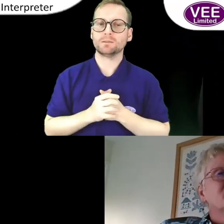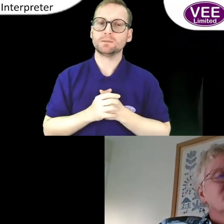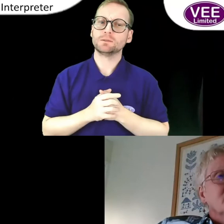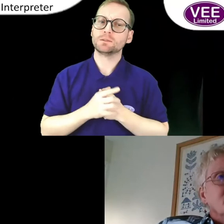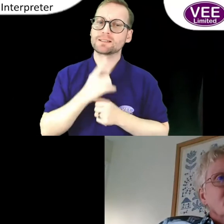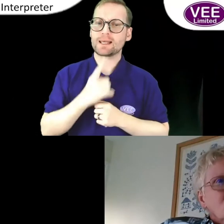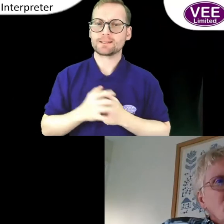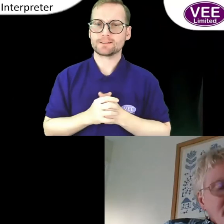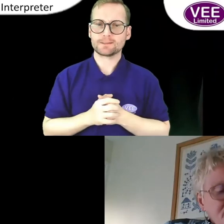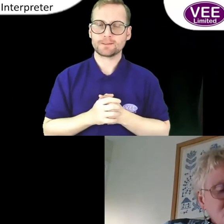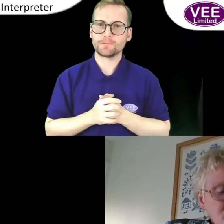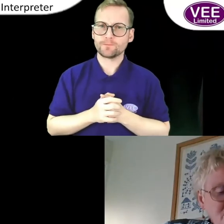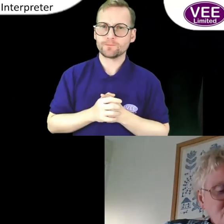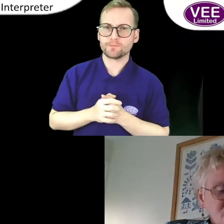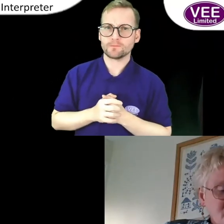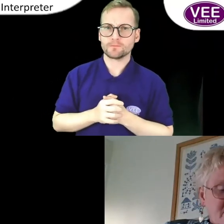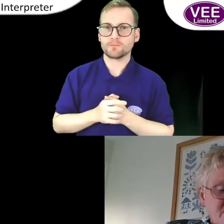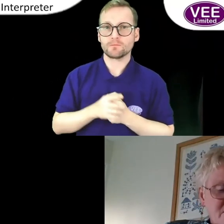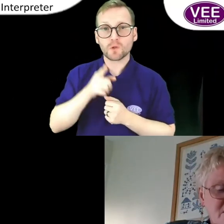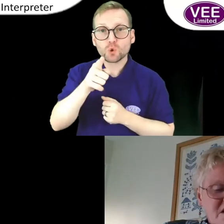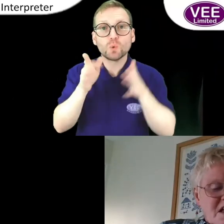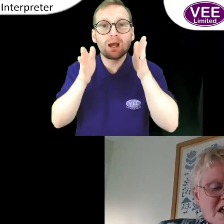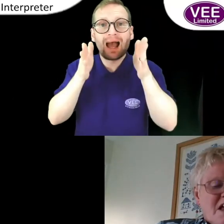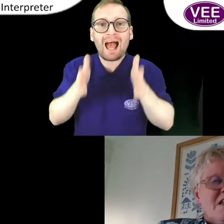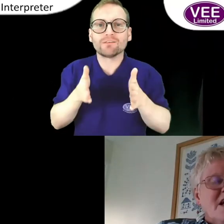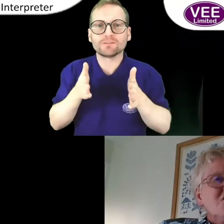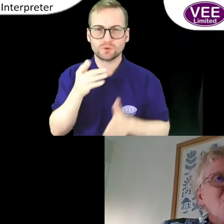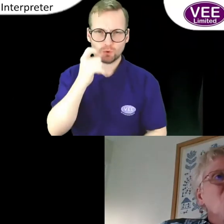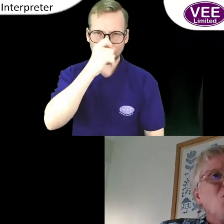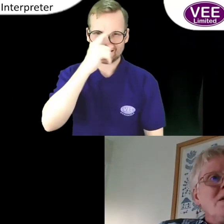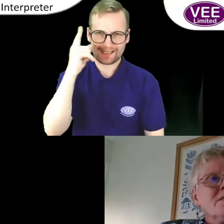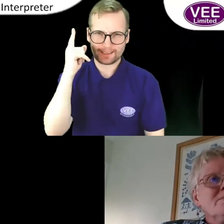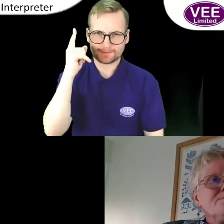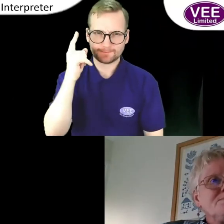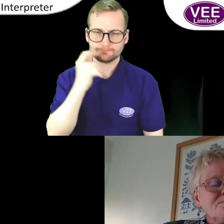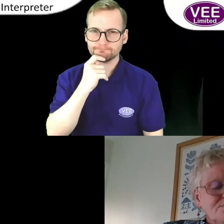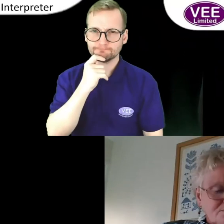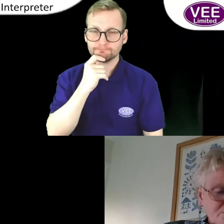says, "You have to understand that no one